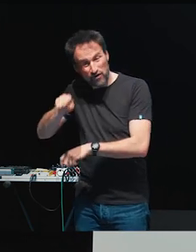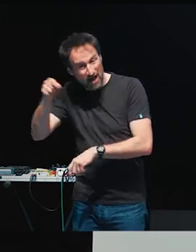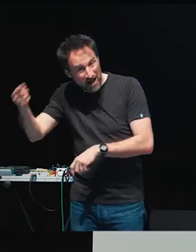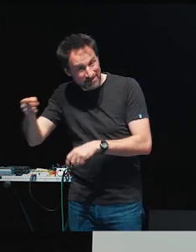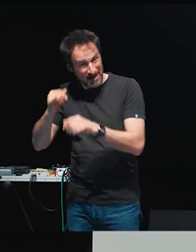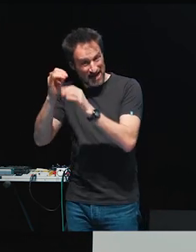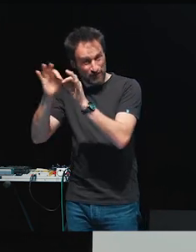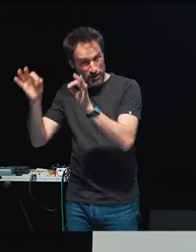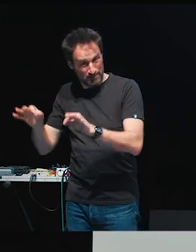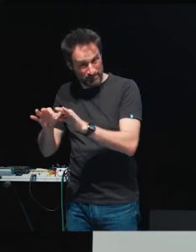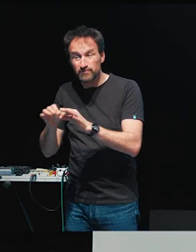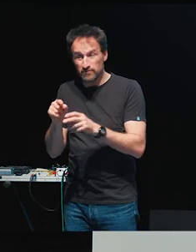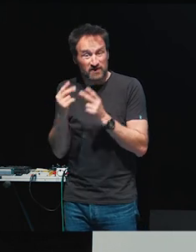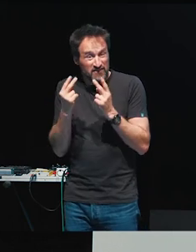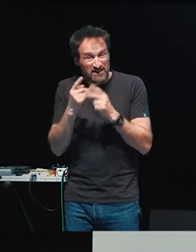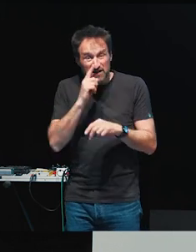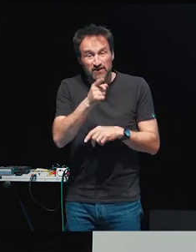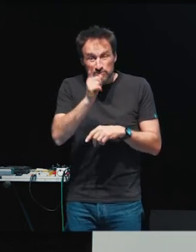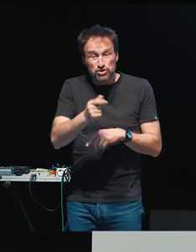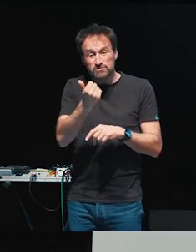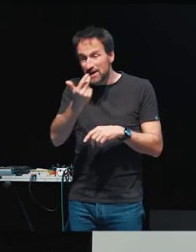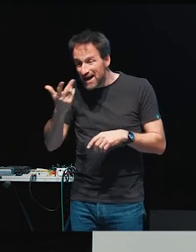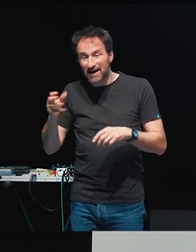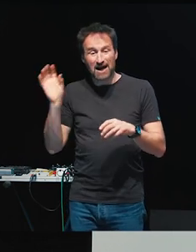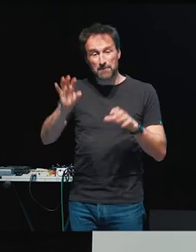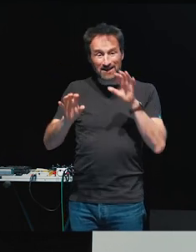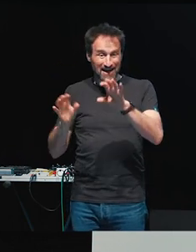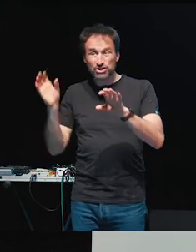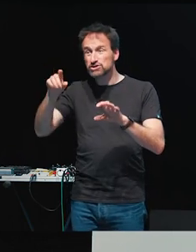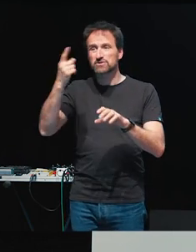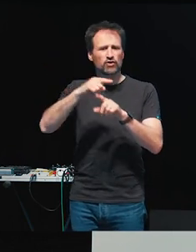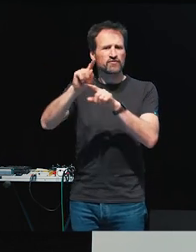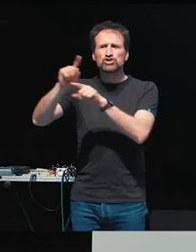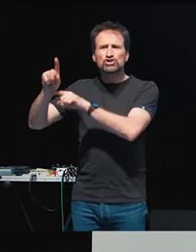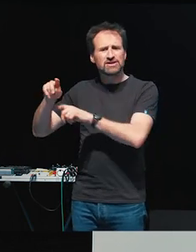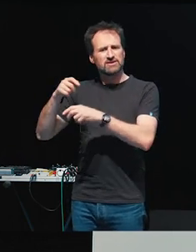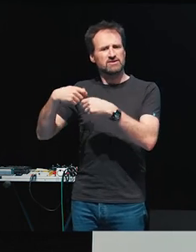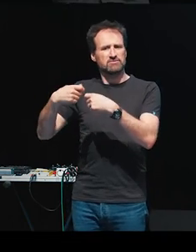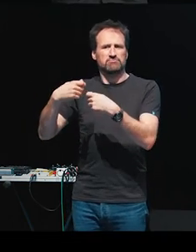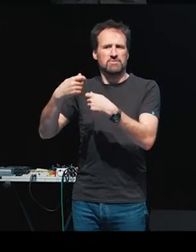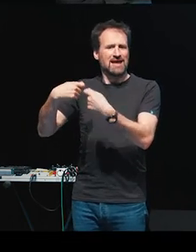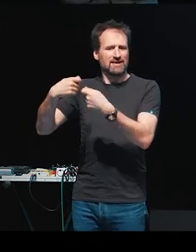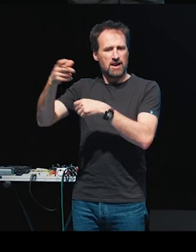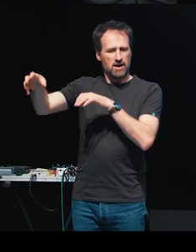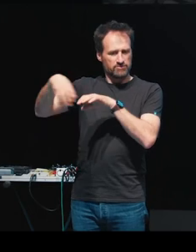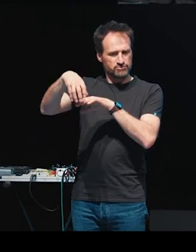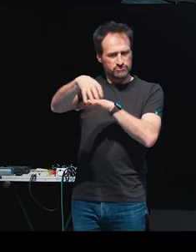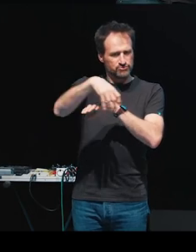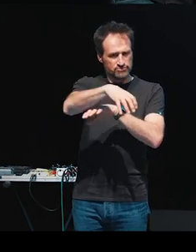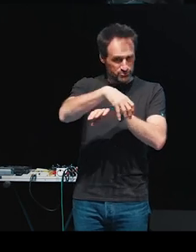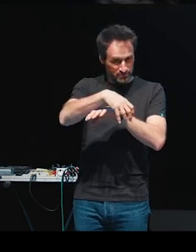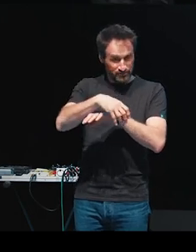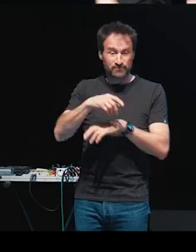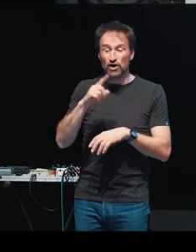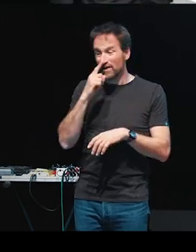you have to integrate several applications from several vendors. Also, a bug here does not influence